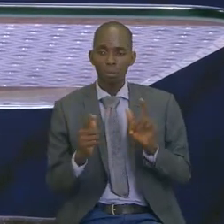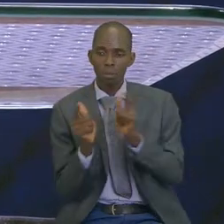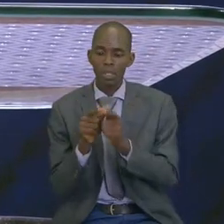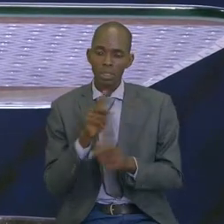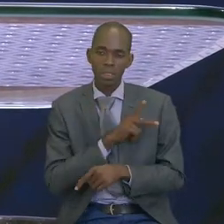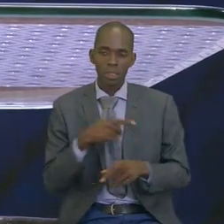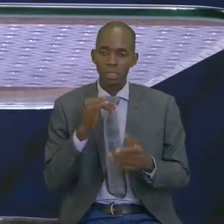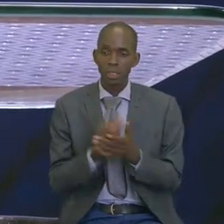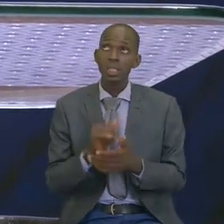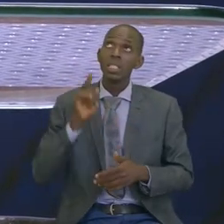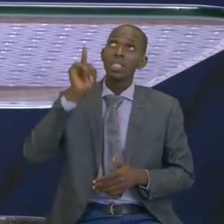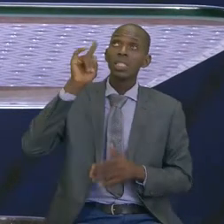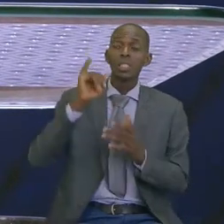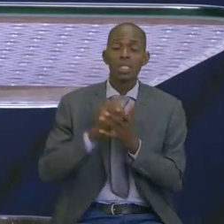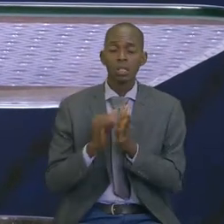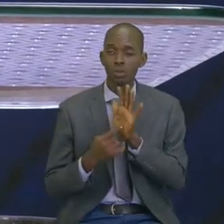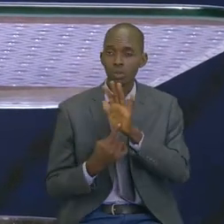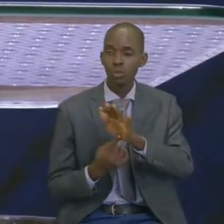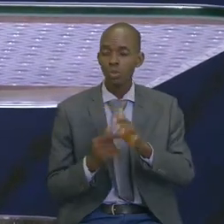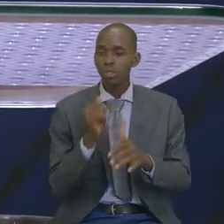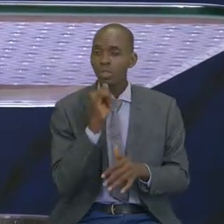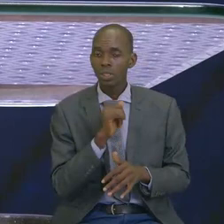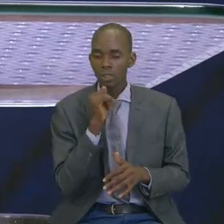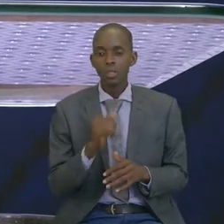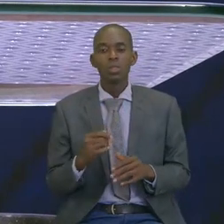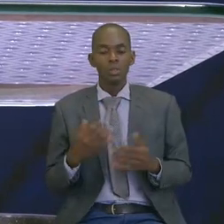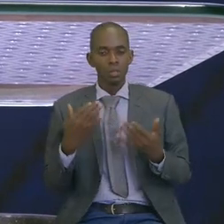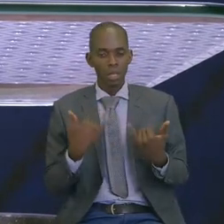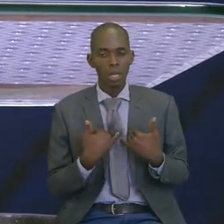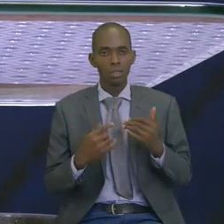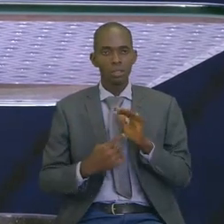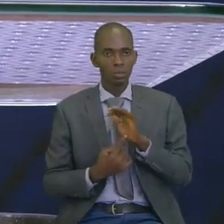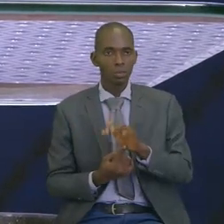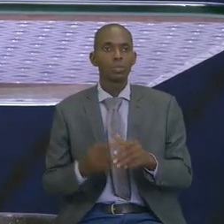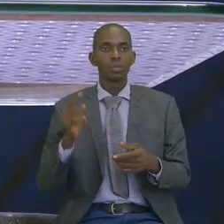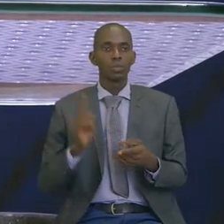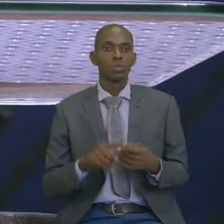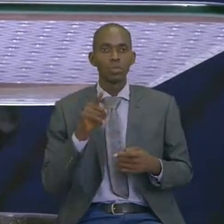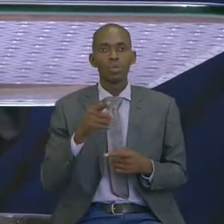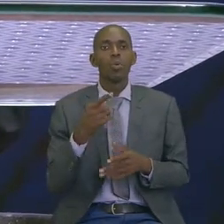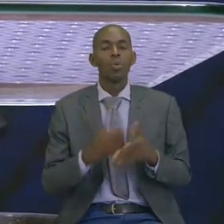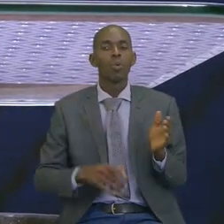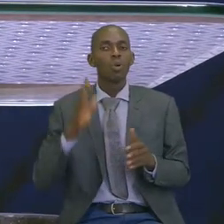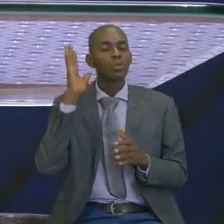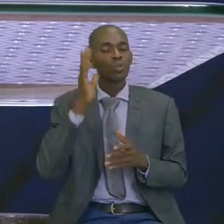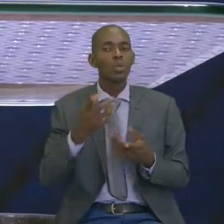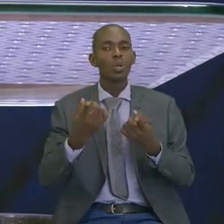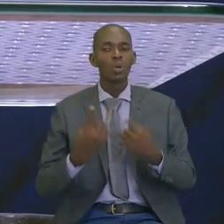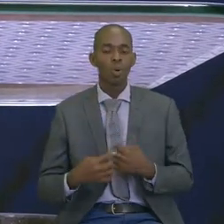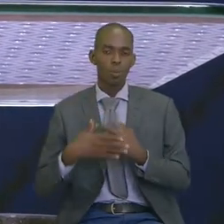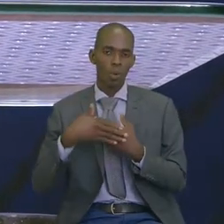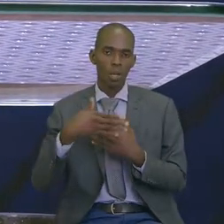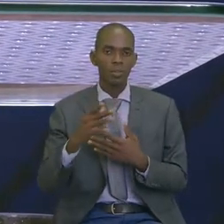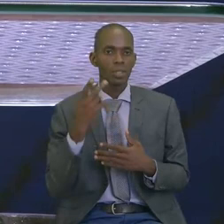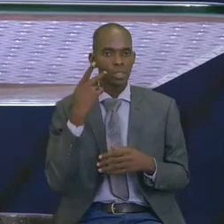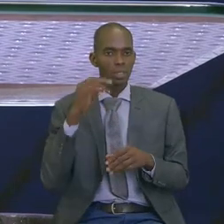known to thee what will come to pass. Look at verse 30. In verse 30, it tells us there,